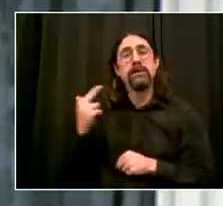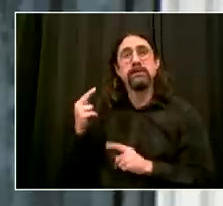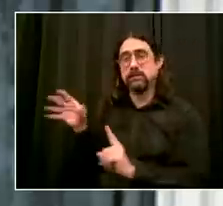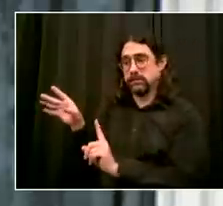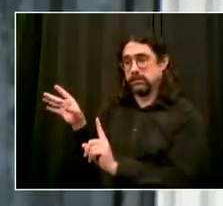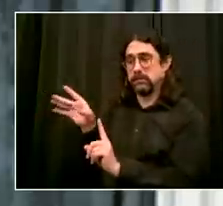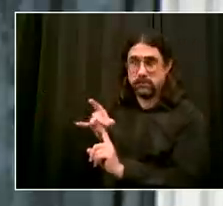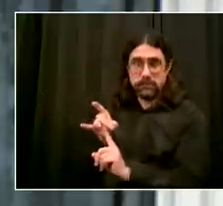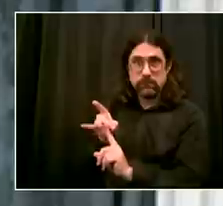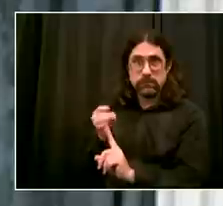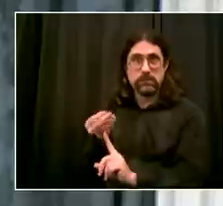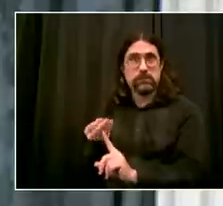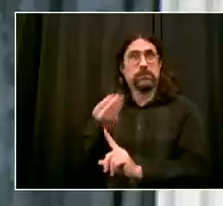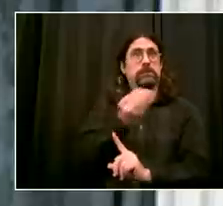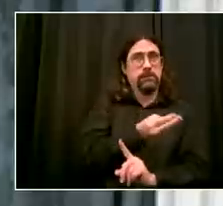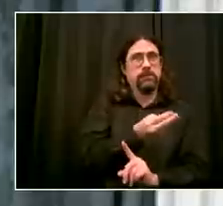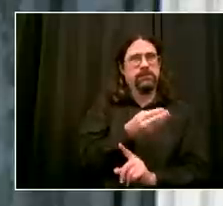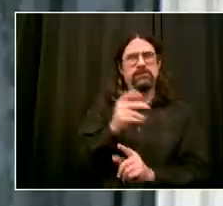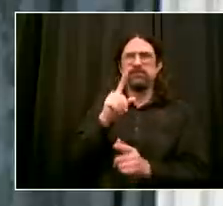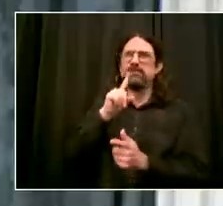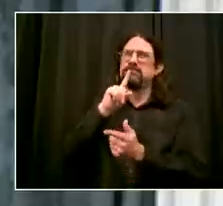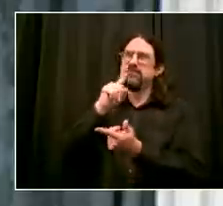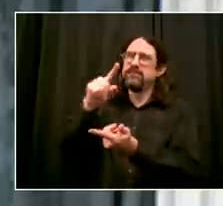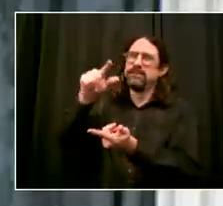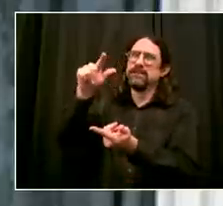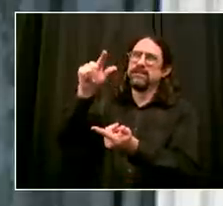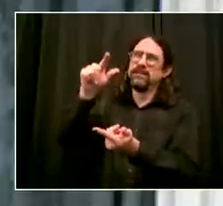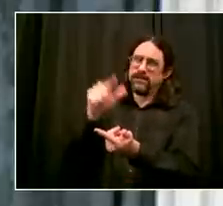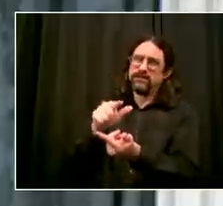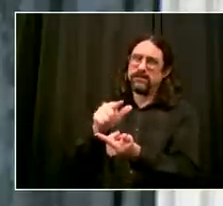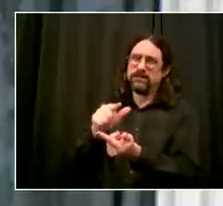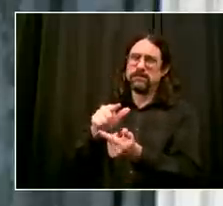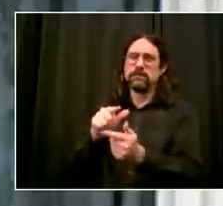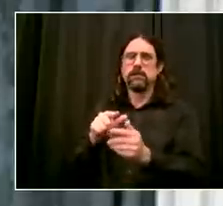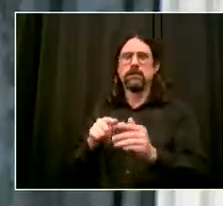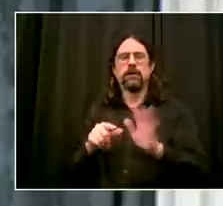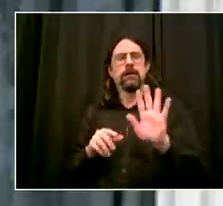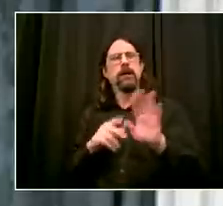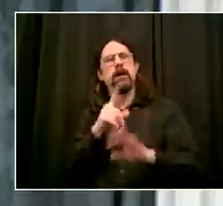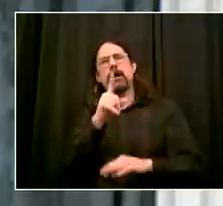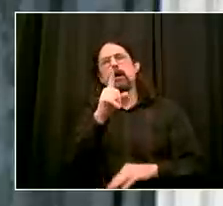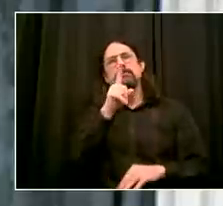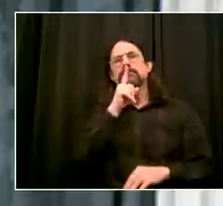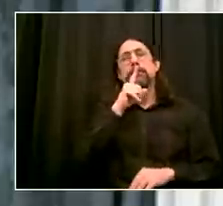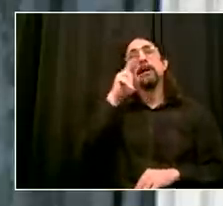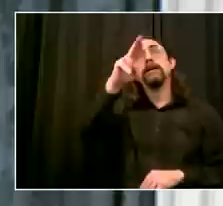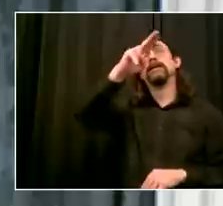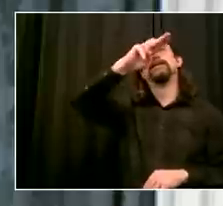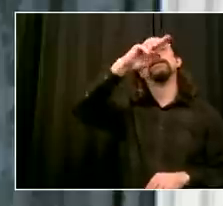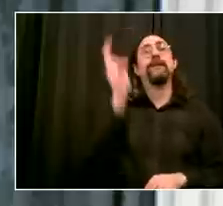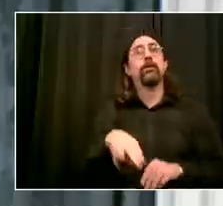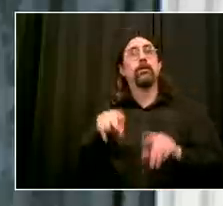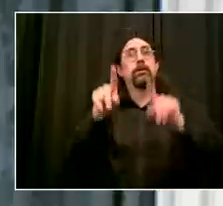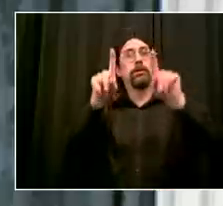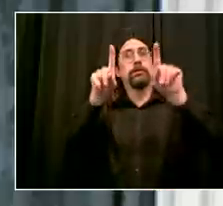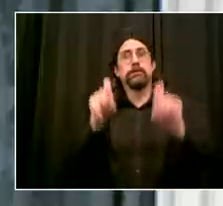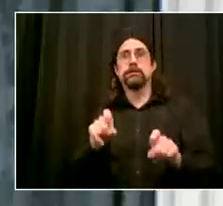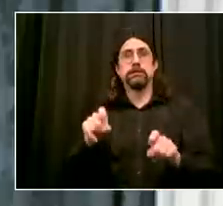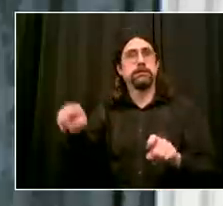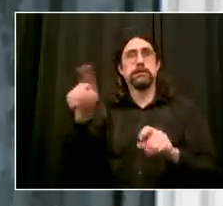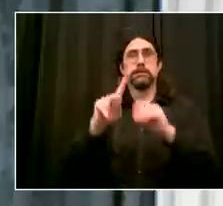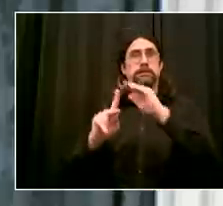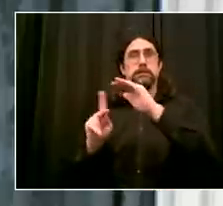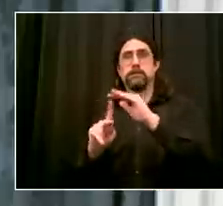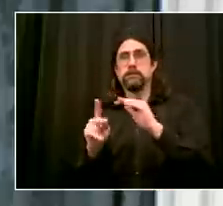need to get tested. It's still possible for a younger child to get infected with COVID-19. And if